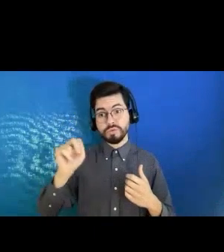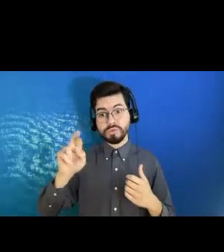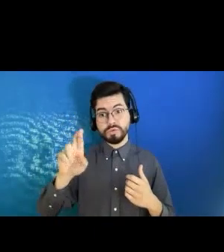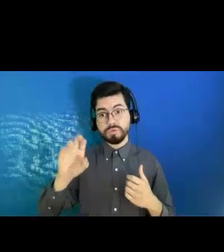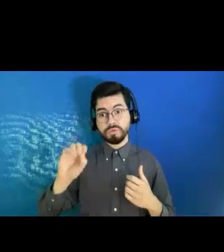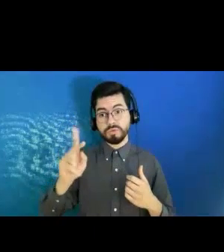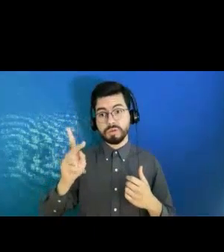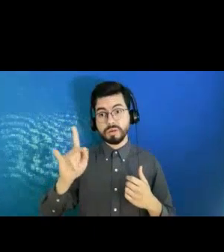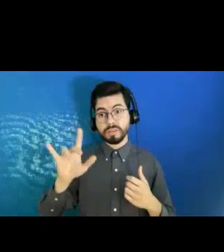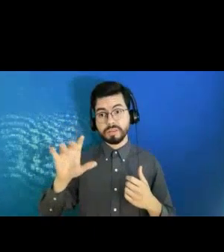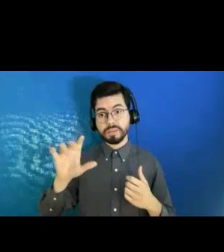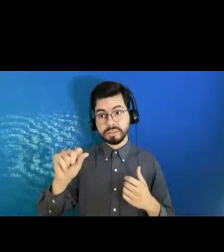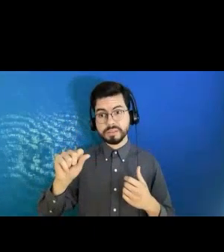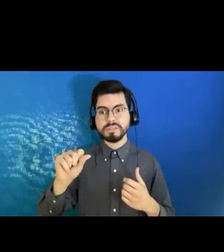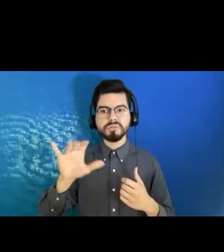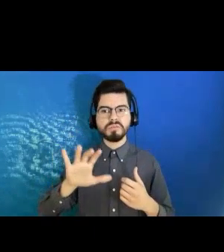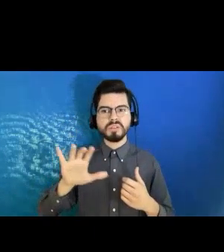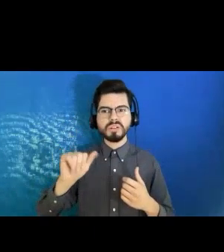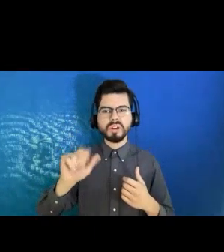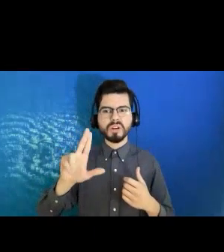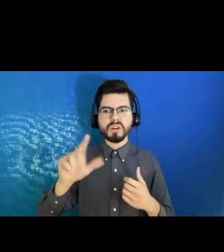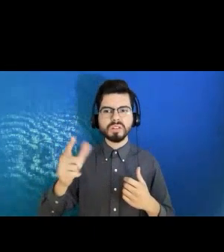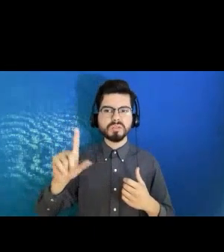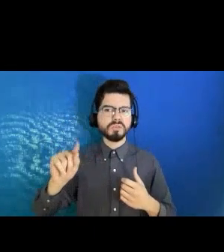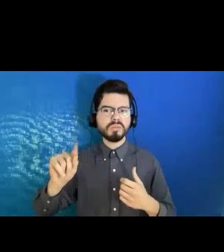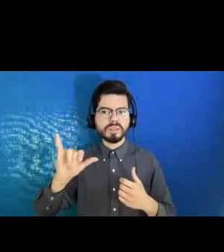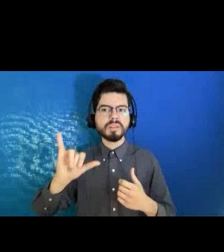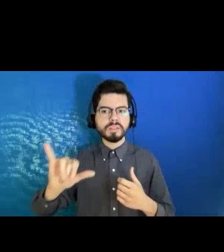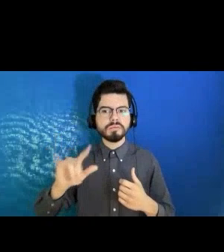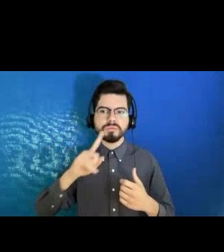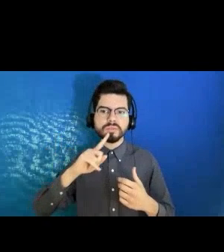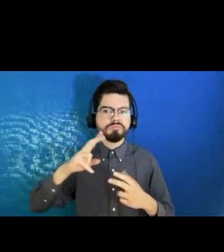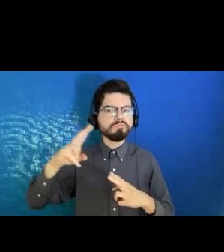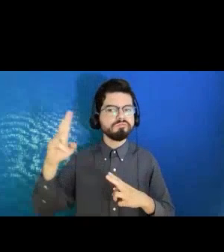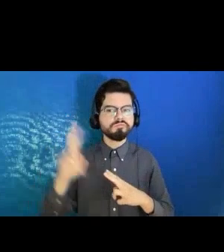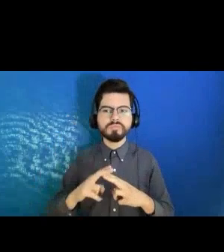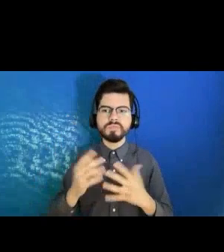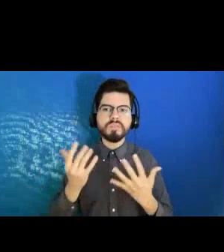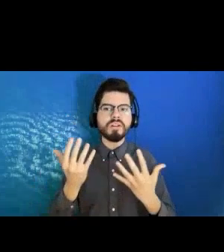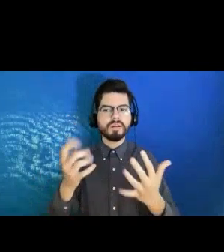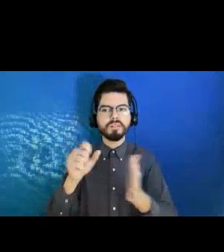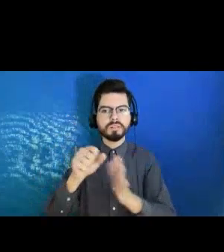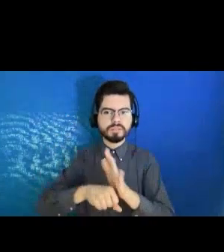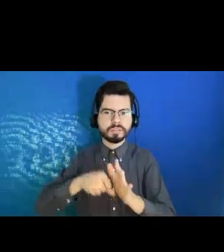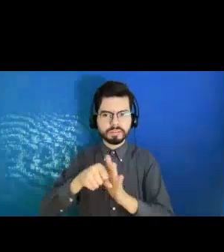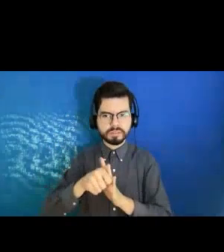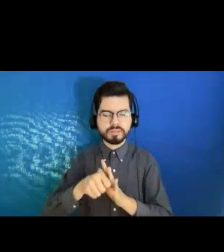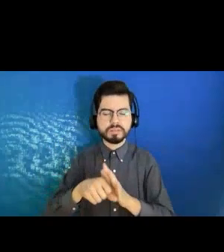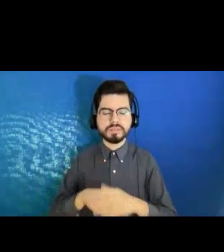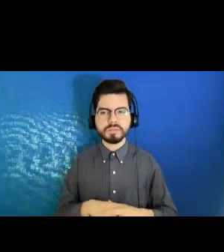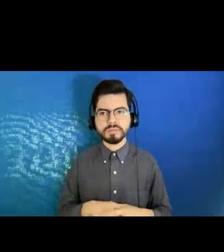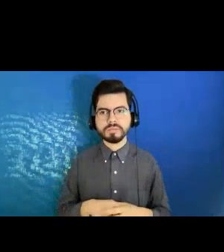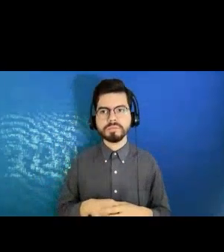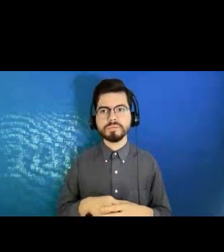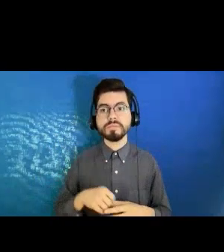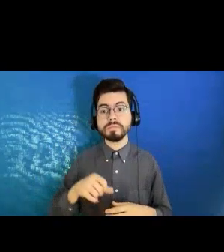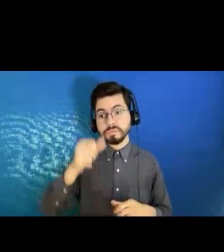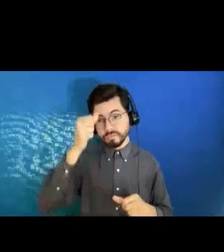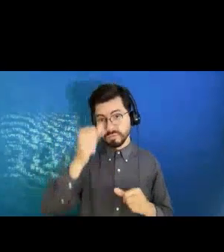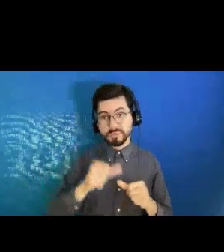right around August 20th. So there are multiple historical accounts of fires, including the 88 fires